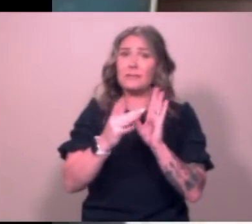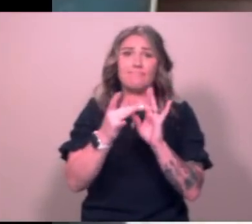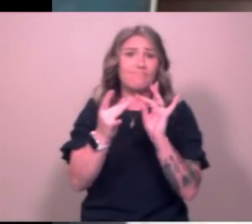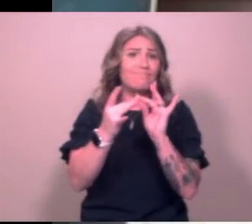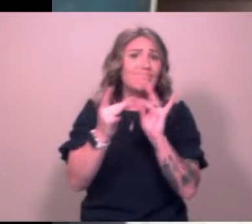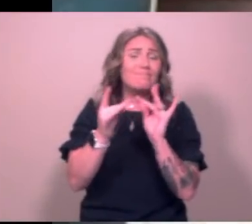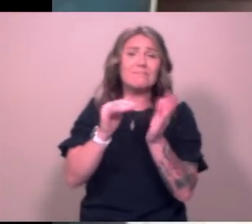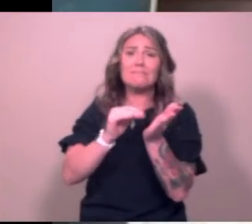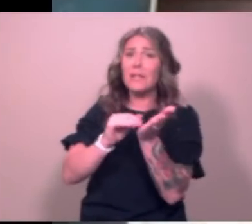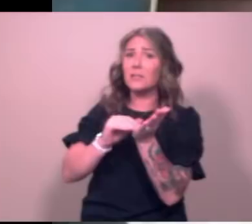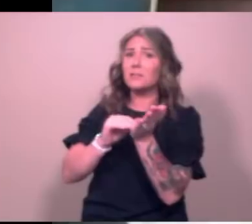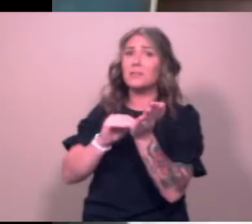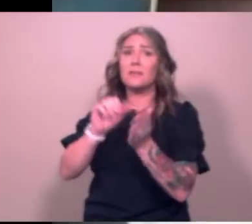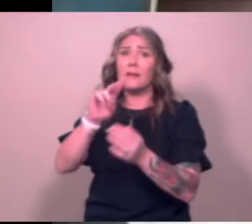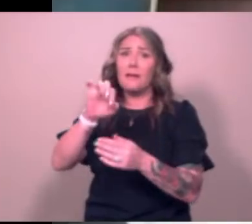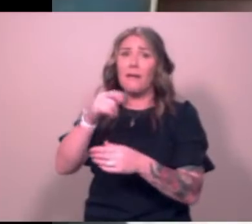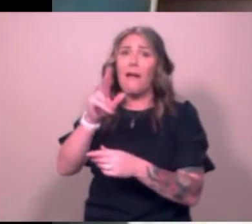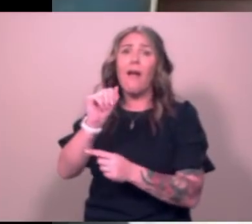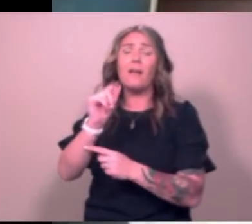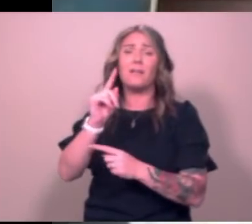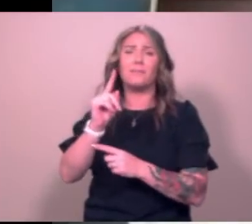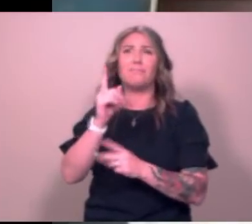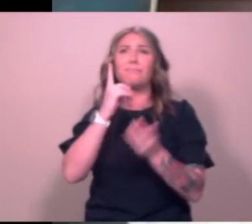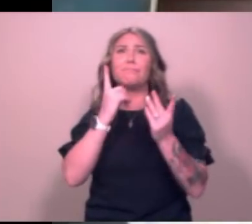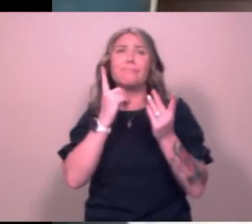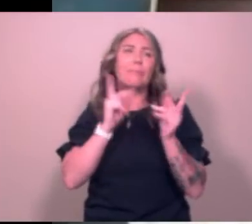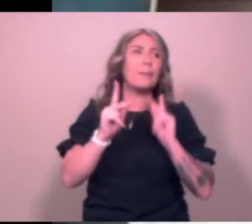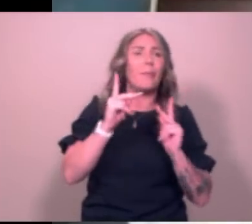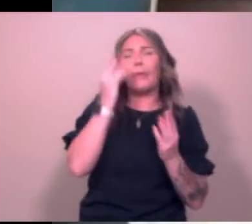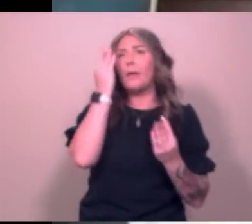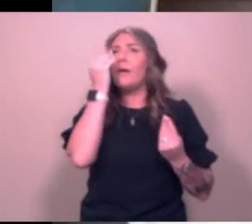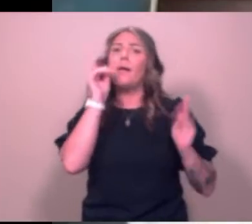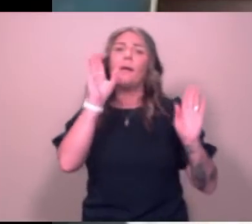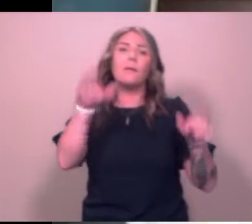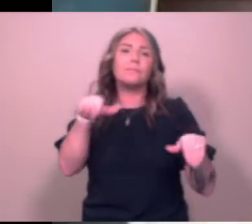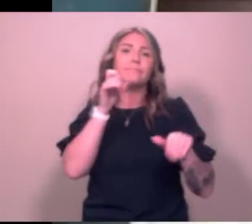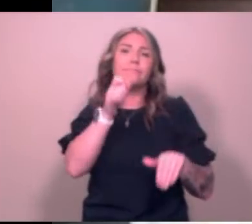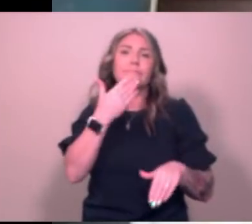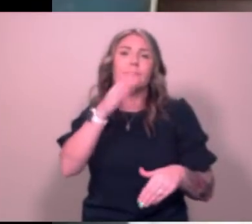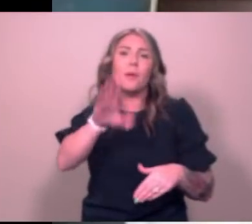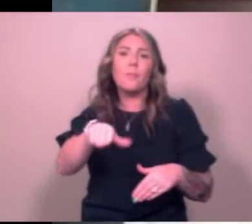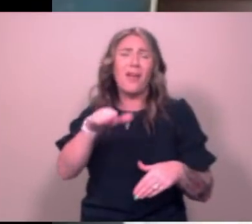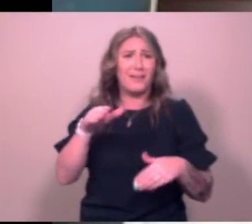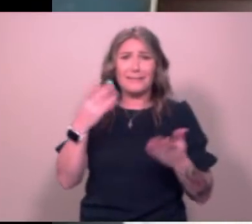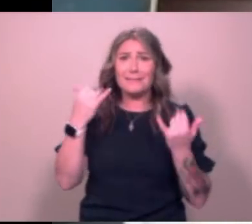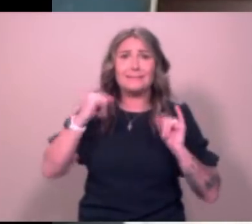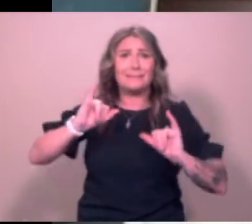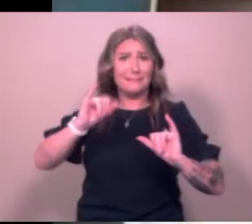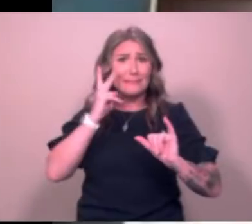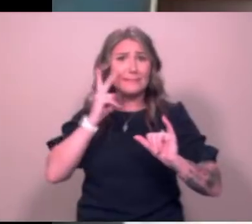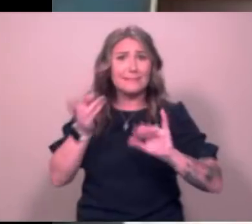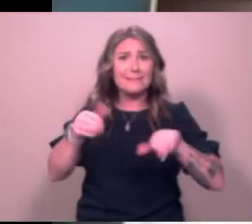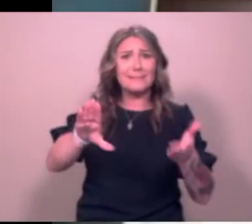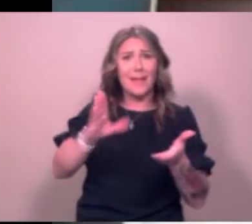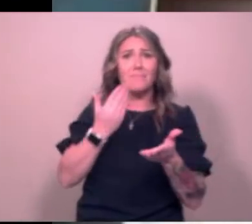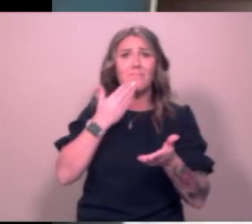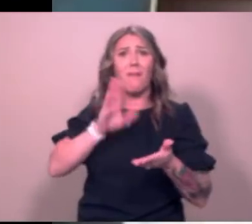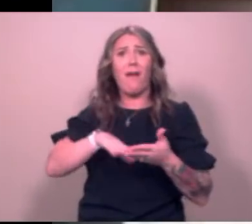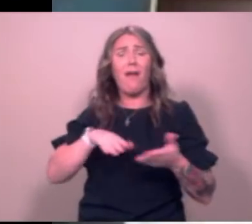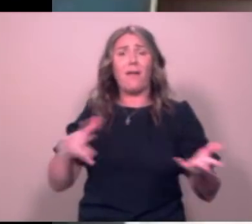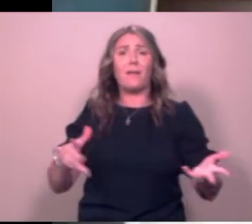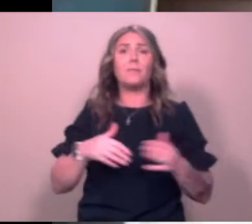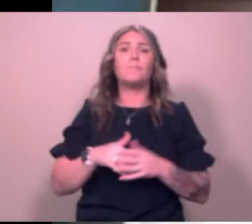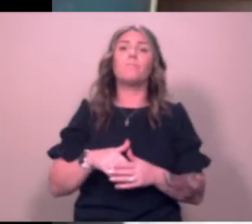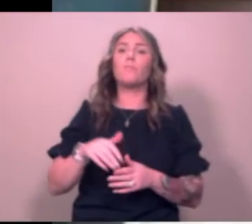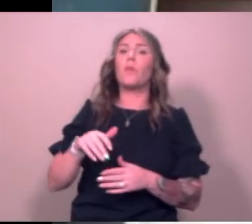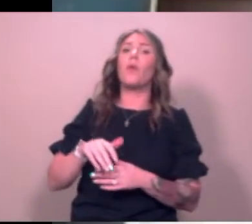said. You know, people think this is not, serious enough. We are still seeing deaths. Again, 43